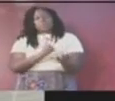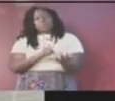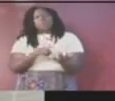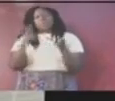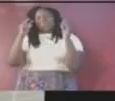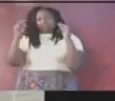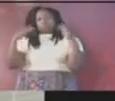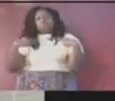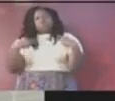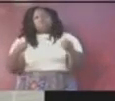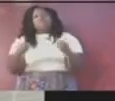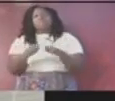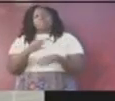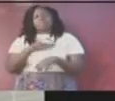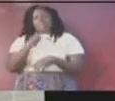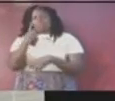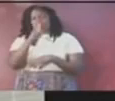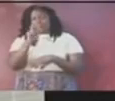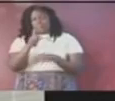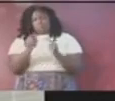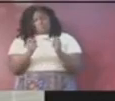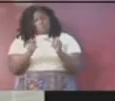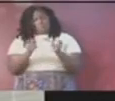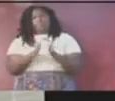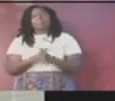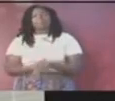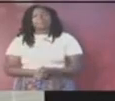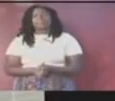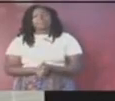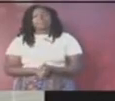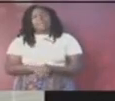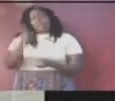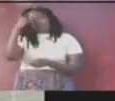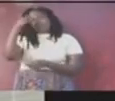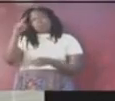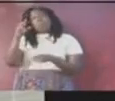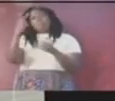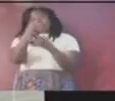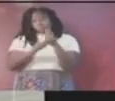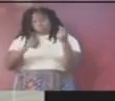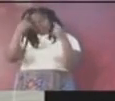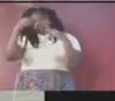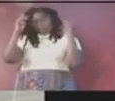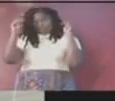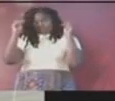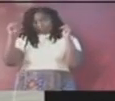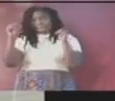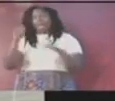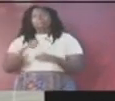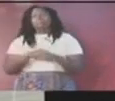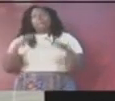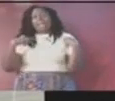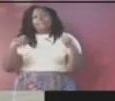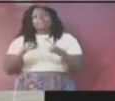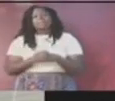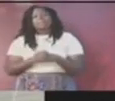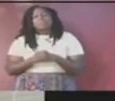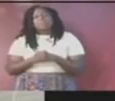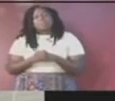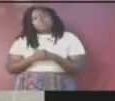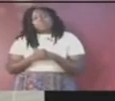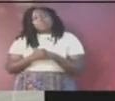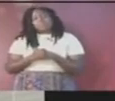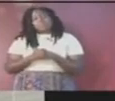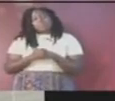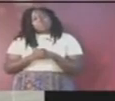FM. My two questions quickly for Minister Dayal Singh. Minister B, it's being reported that some members